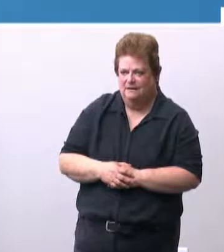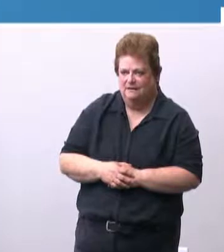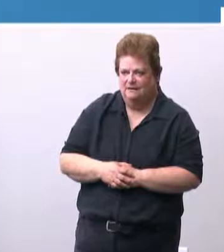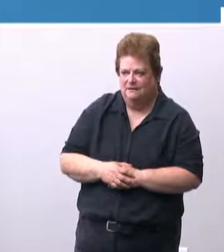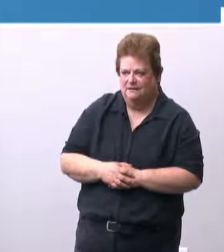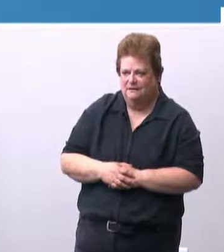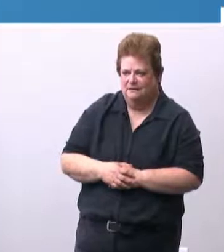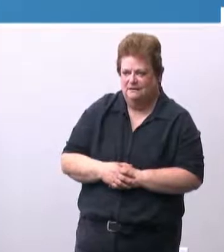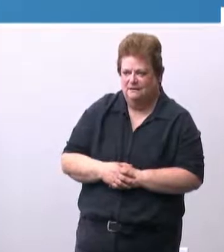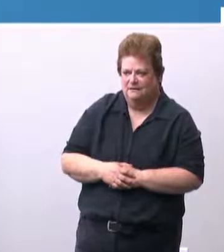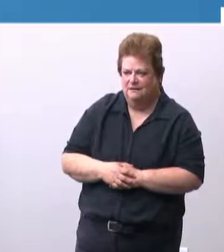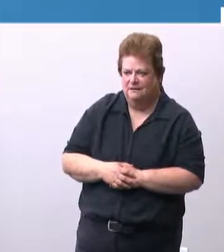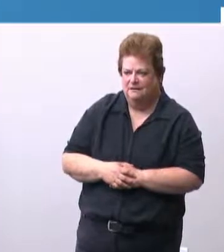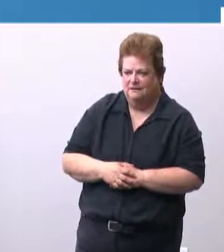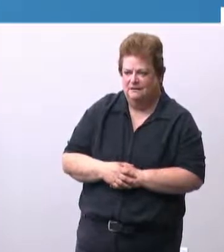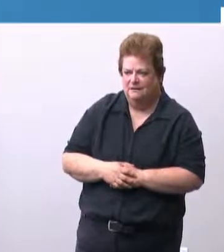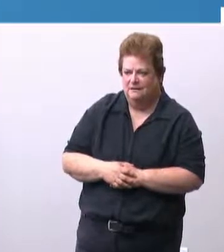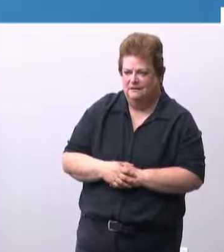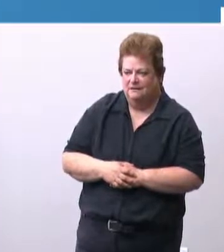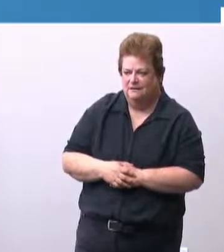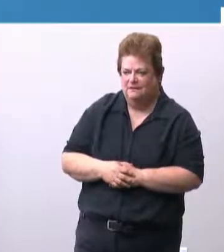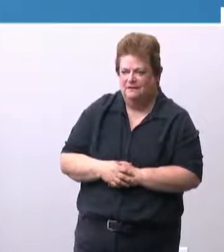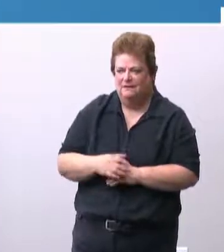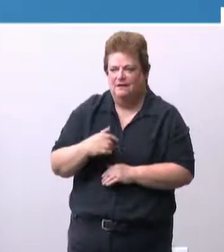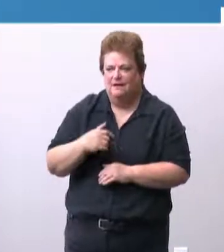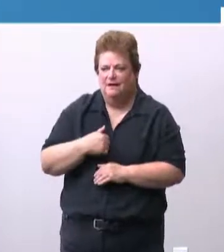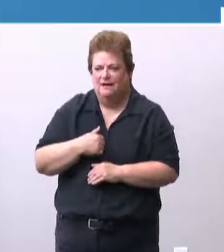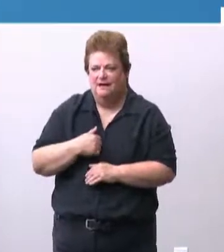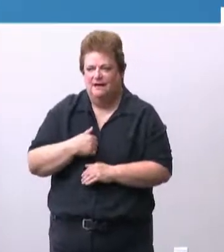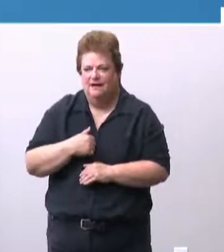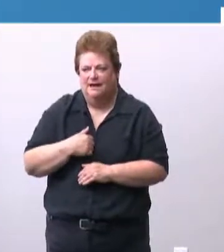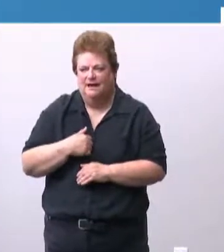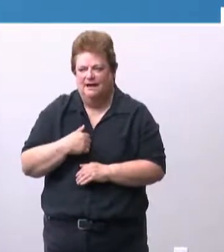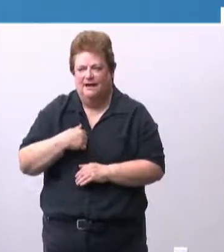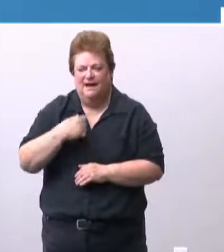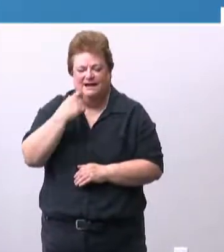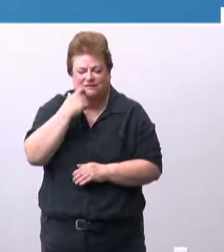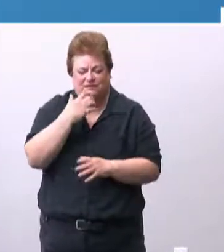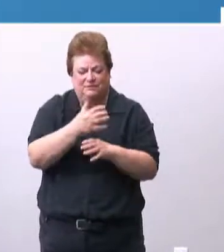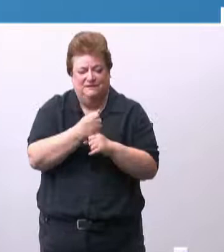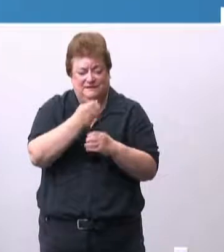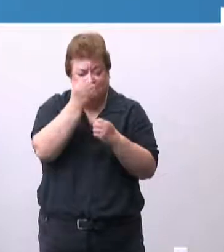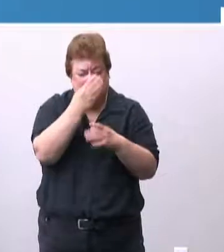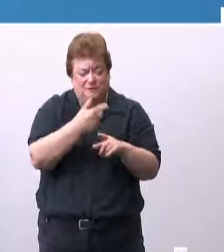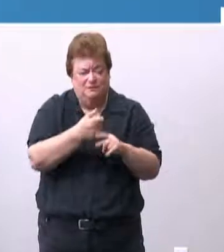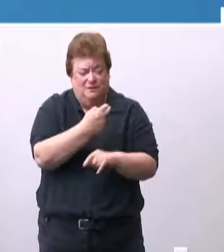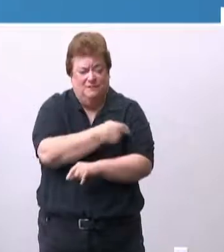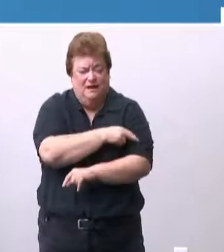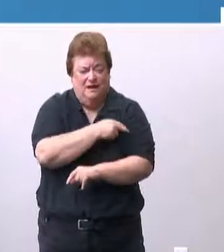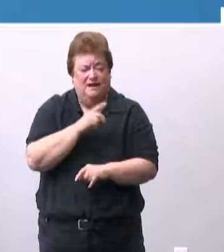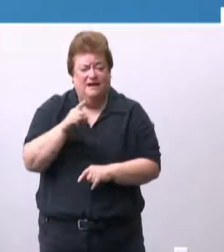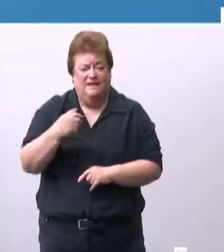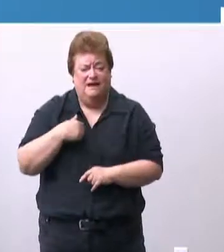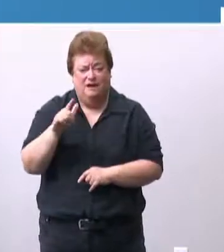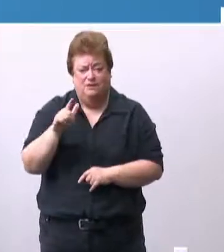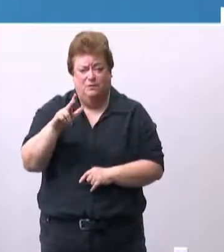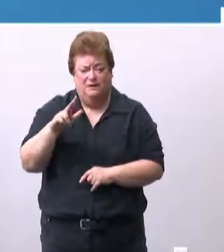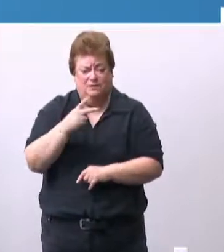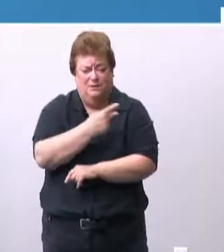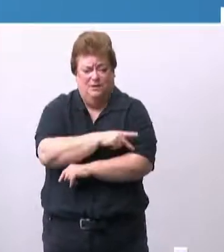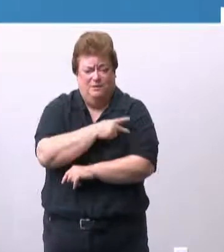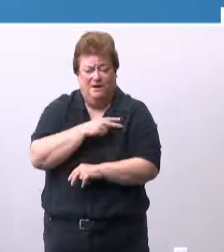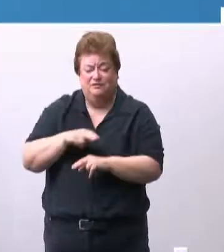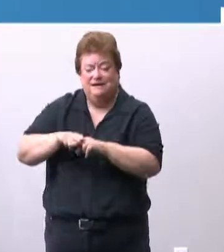together to protect each other. I just received a message from the hospital today that they had 23 patients sitting